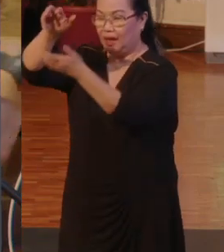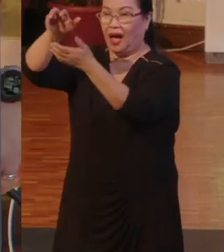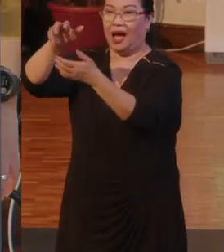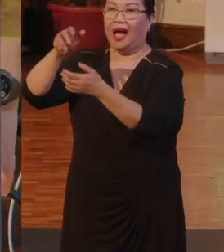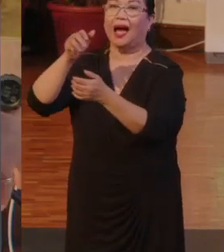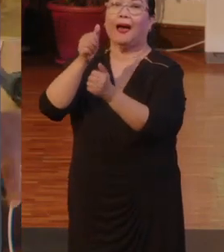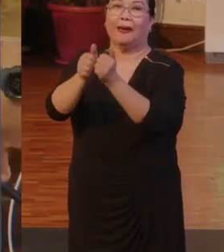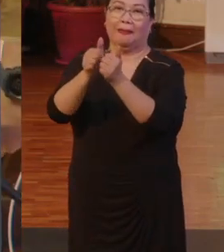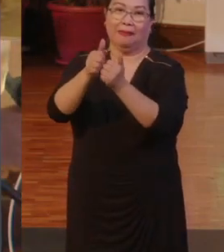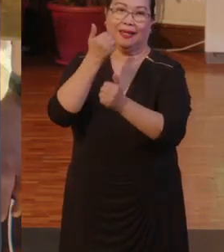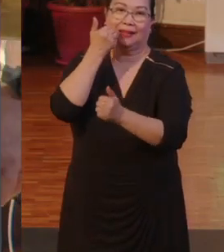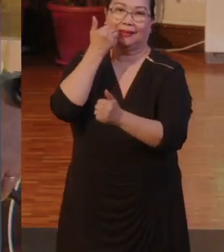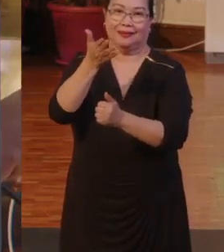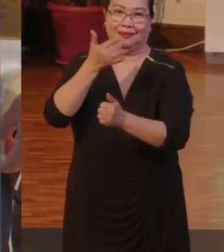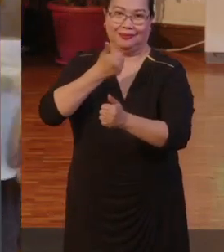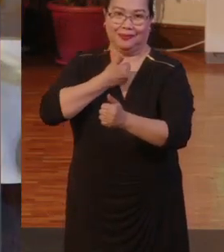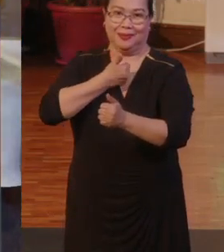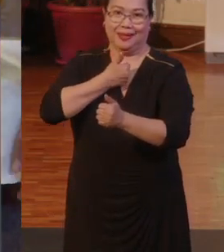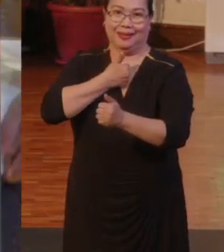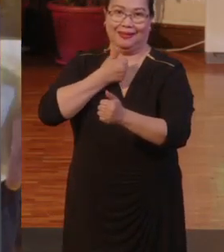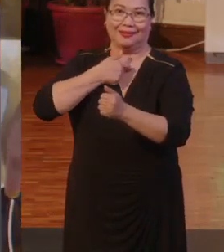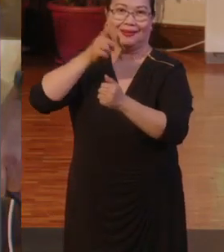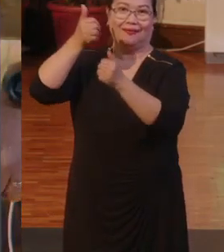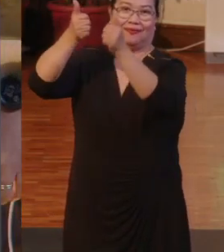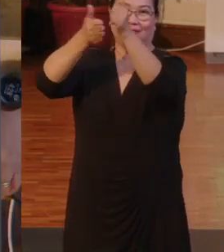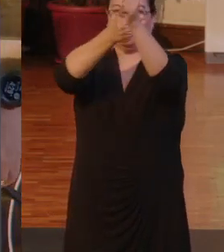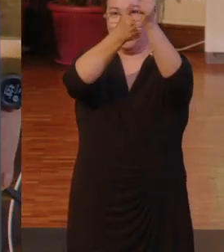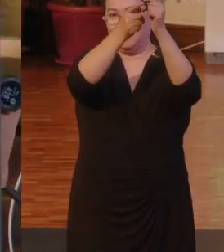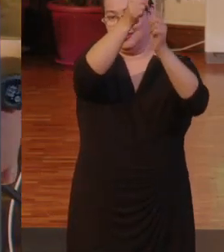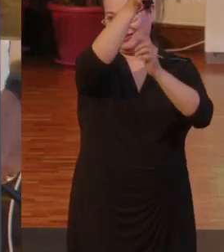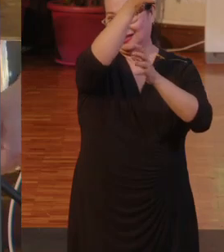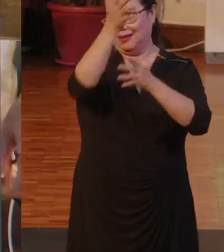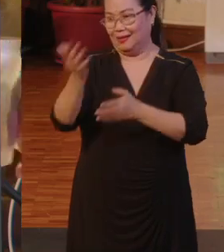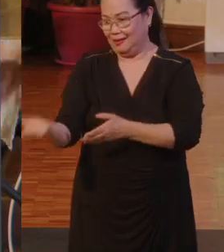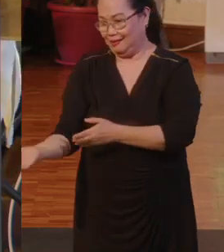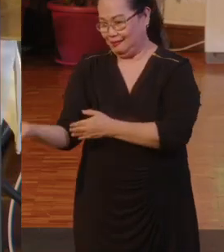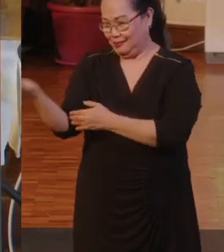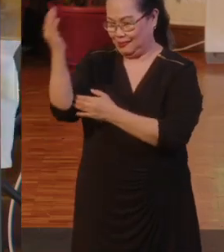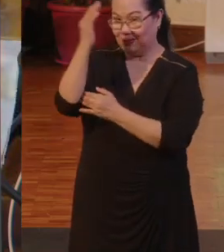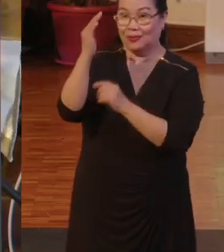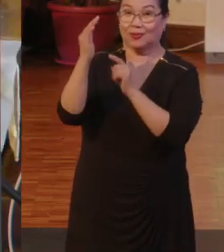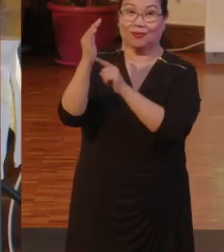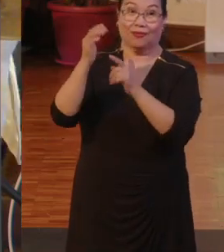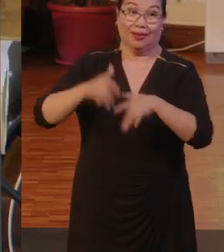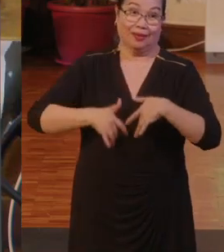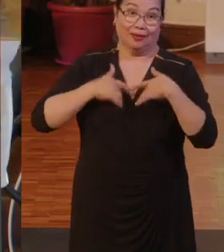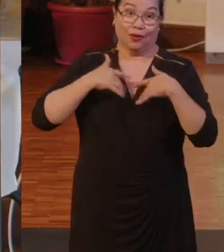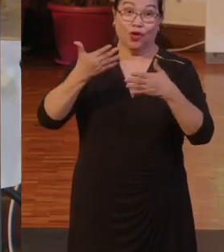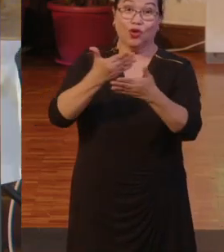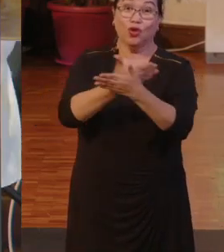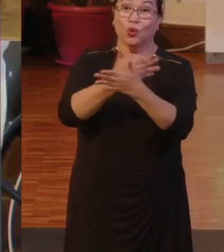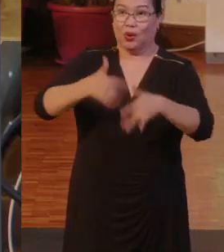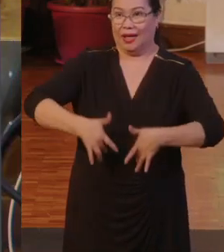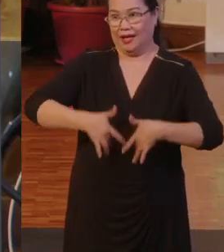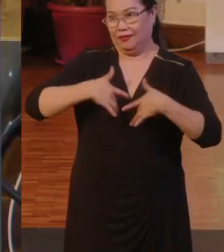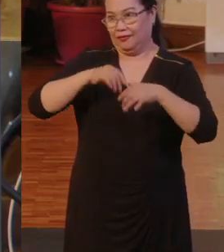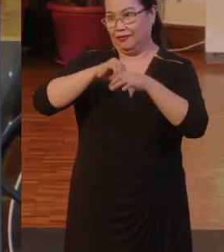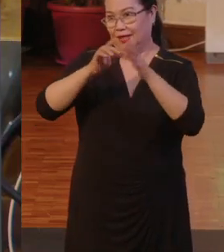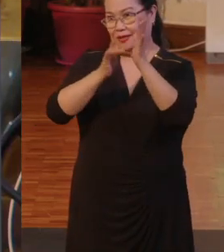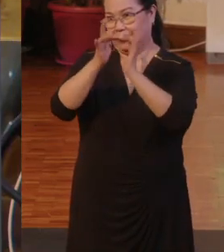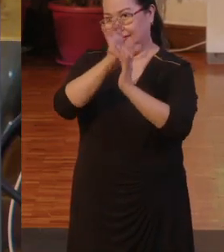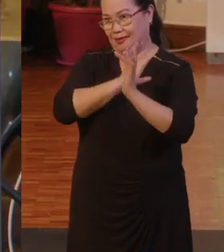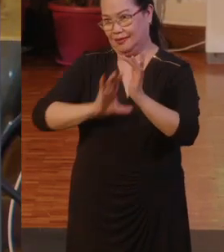is evil in your eyes to serve the Lord, choose this day whom you will serve, whether the